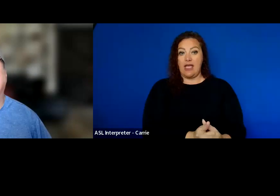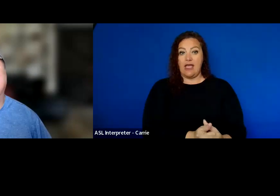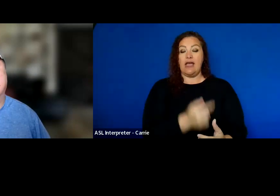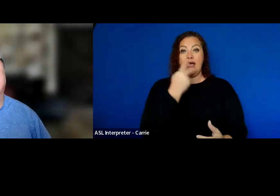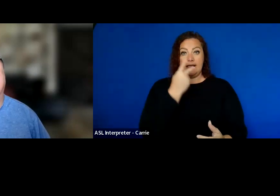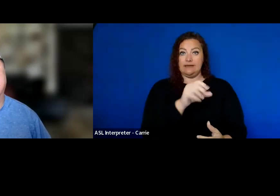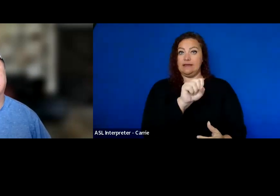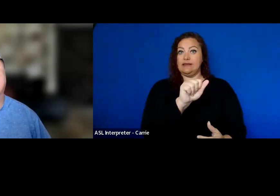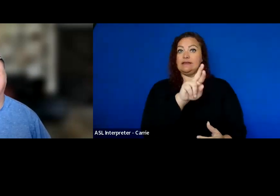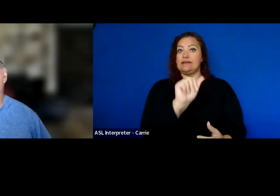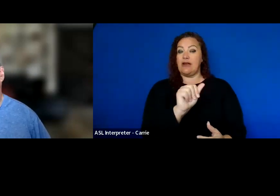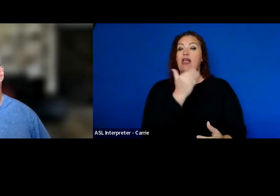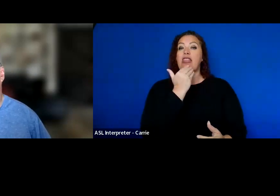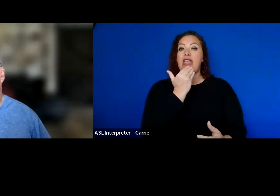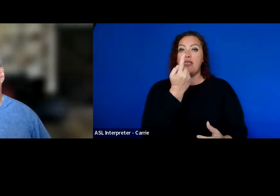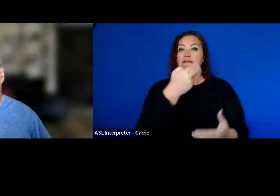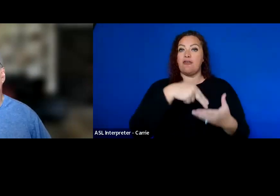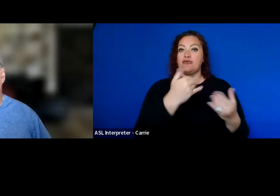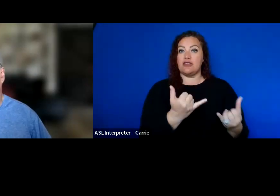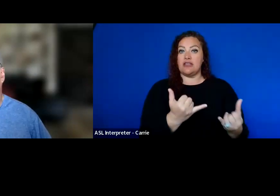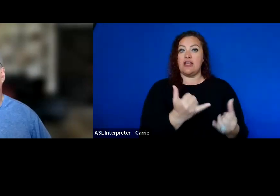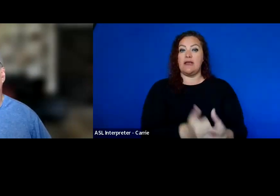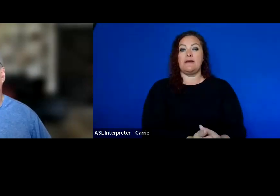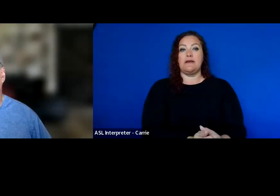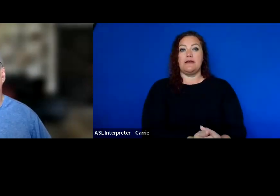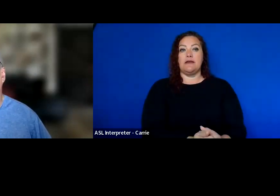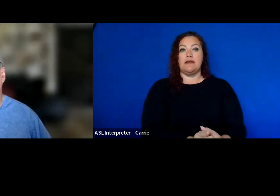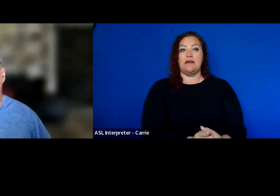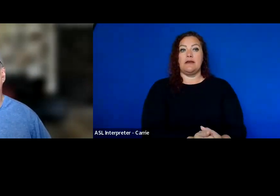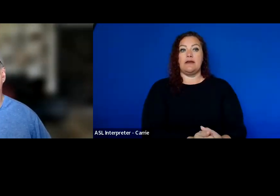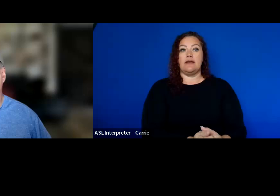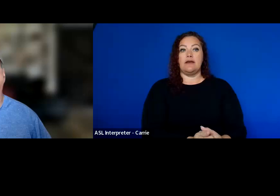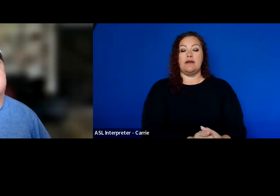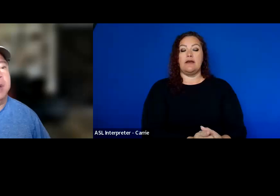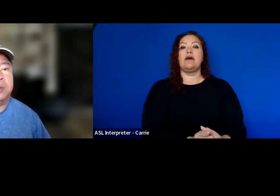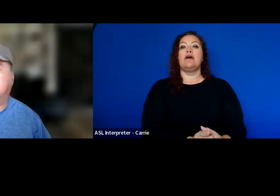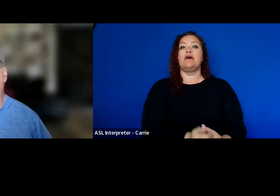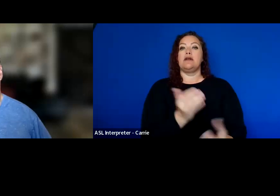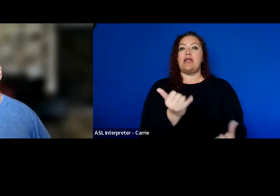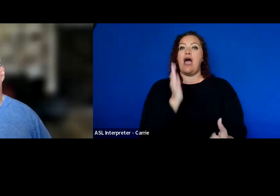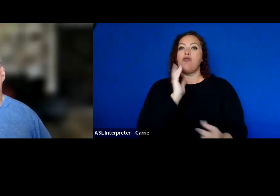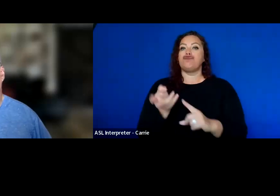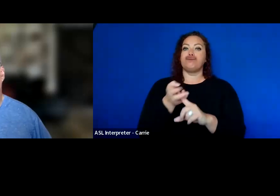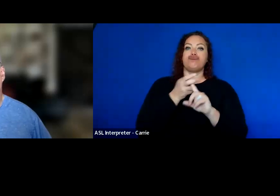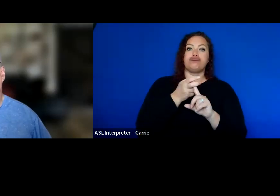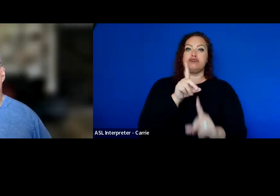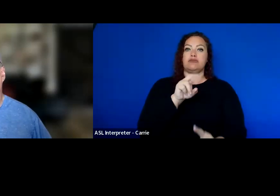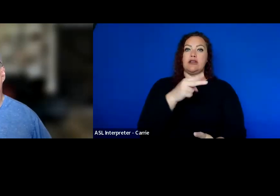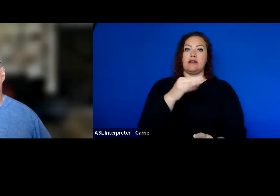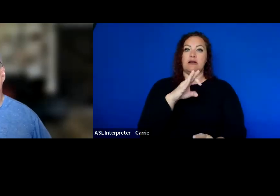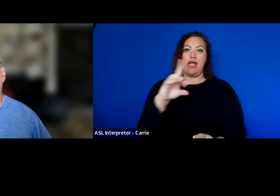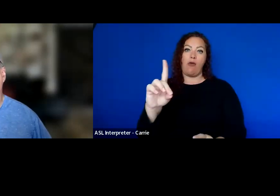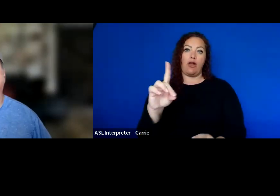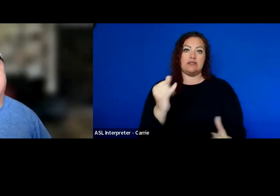Sarah's on today. So thank you for coming on today. We are going to bring in Dr. Hayward here. Okay,